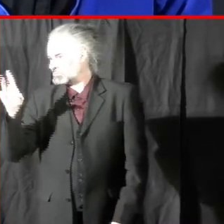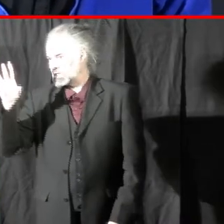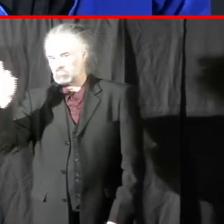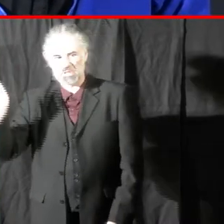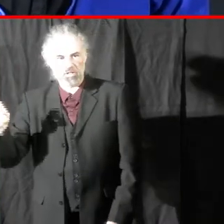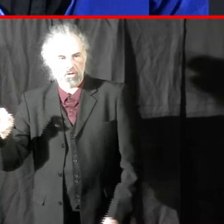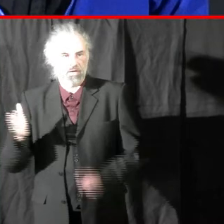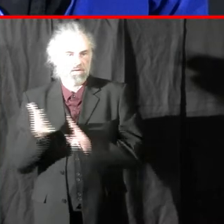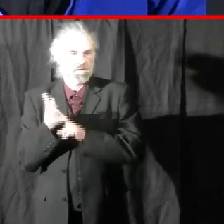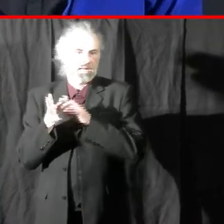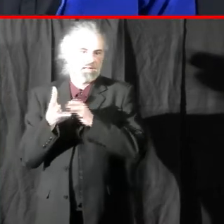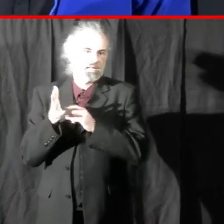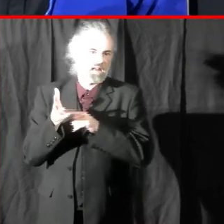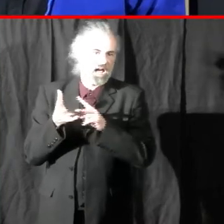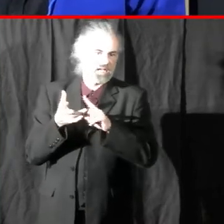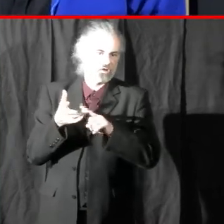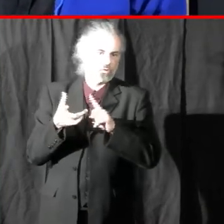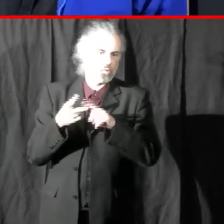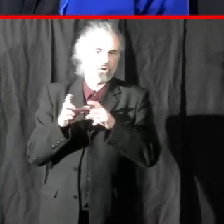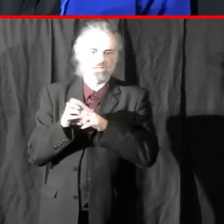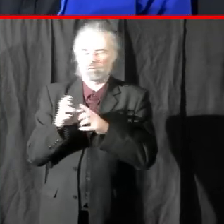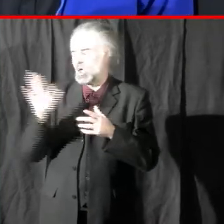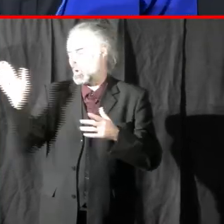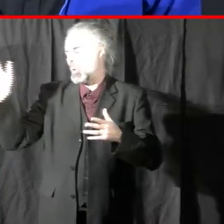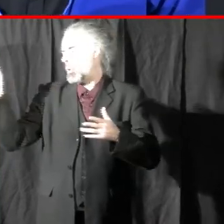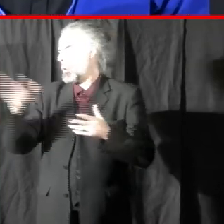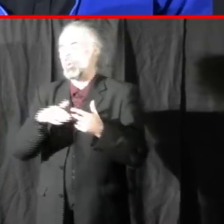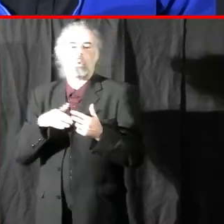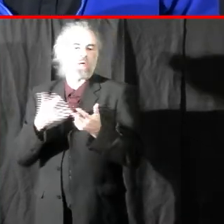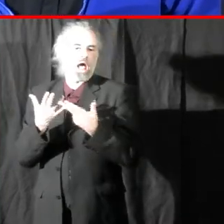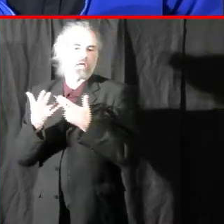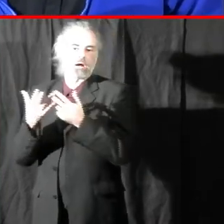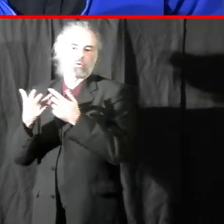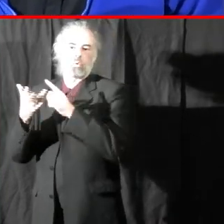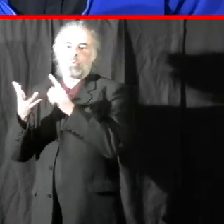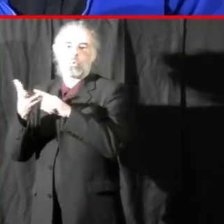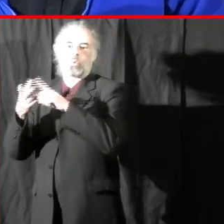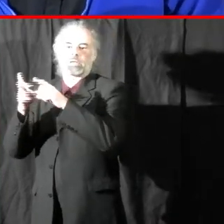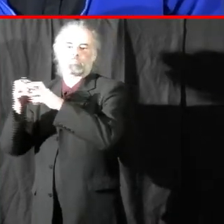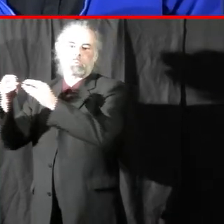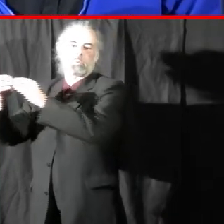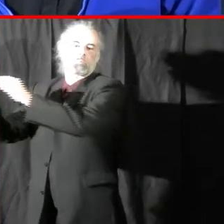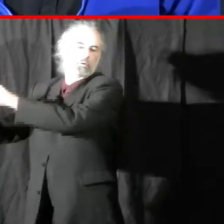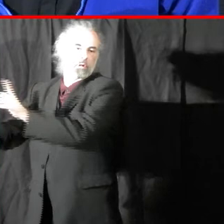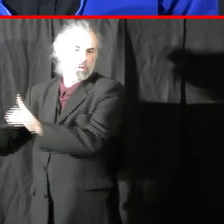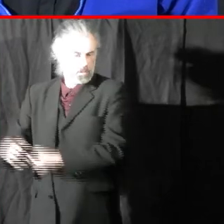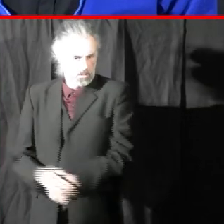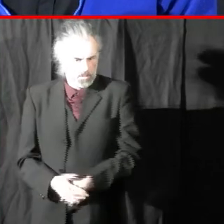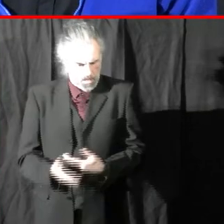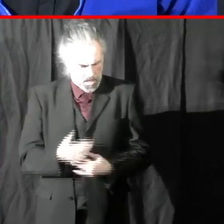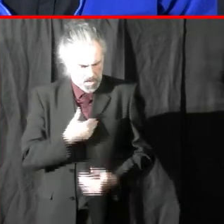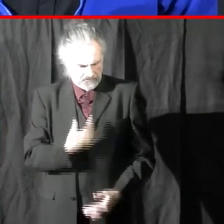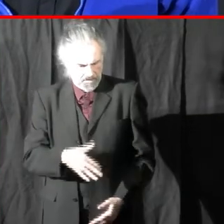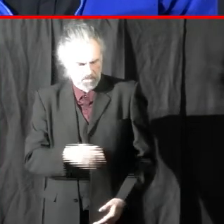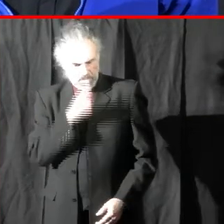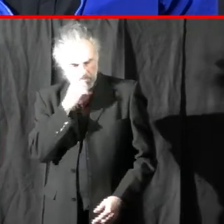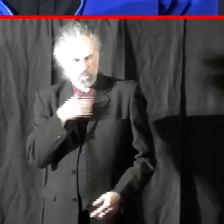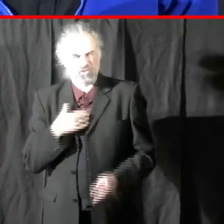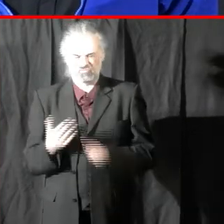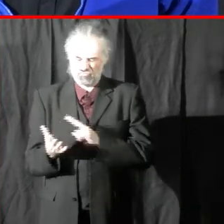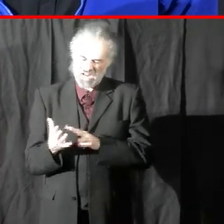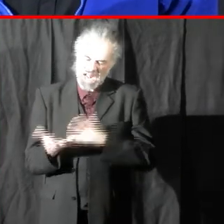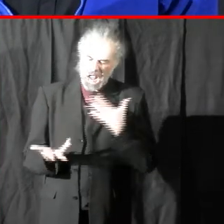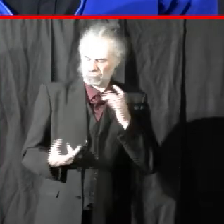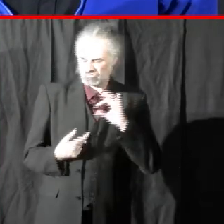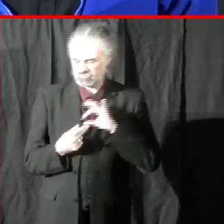And fastoids, castoids, lastoids, bastoids, and toids. But how does it affect people? People want to read about